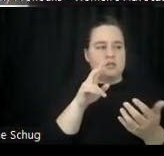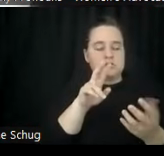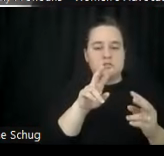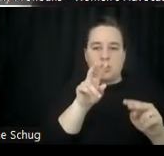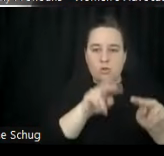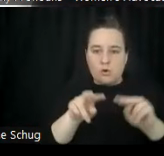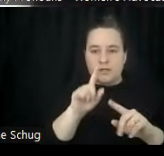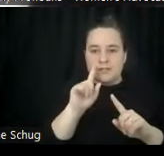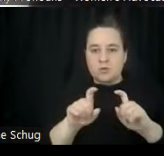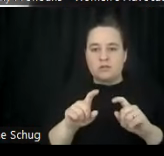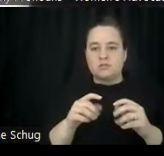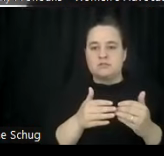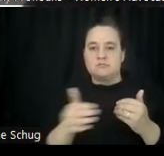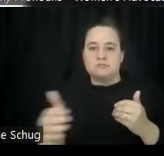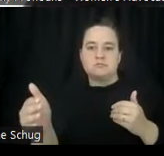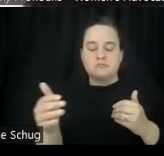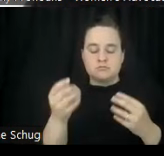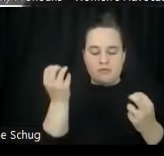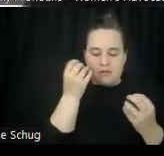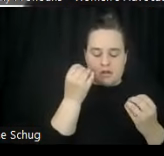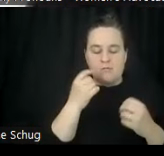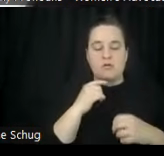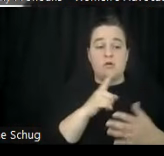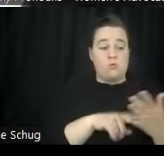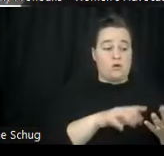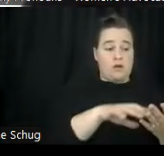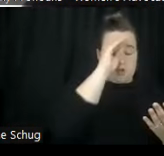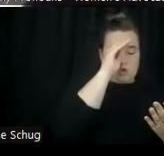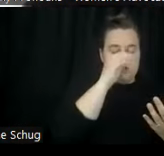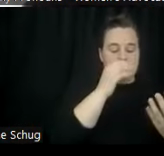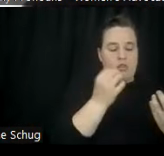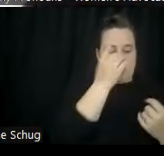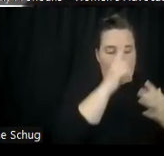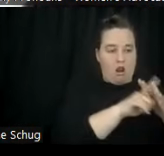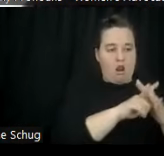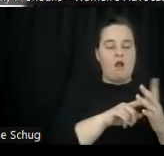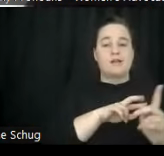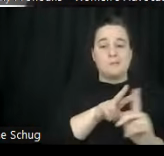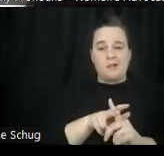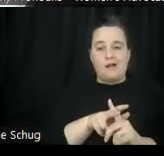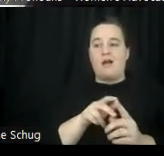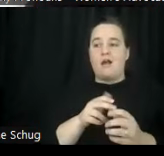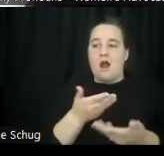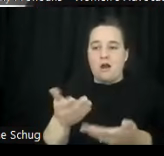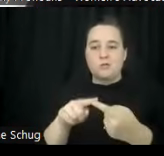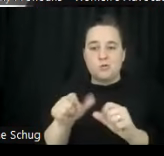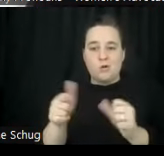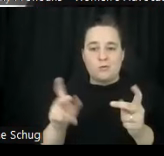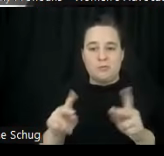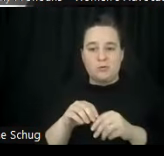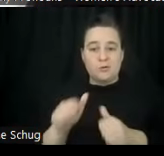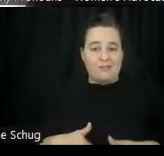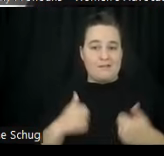this webinar and take what you've learned and what you've thought of to other people at your organization or other people in your life as well